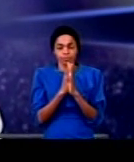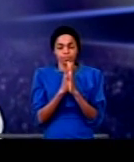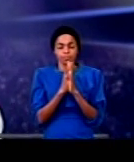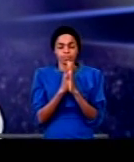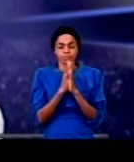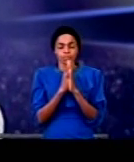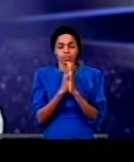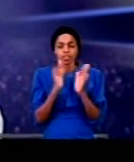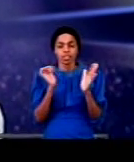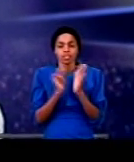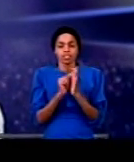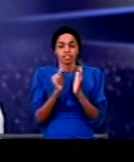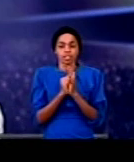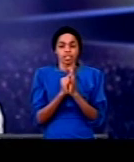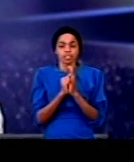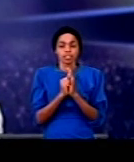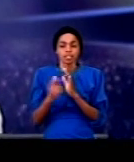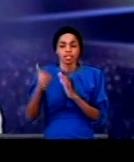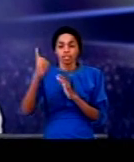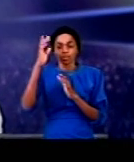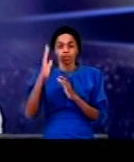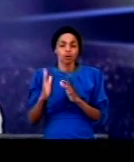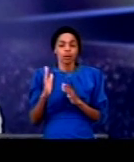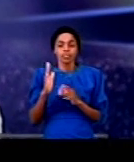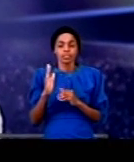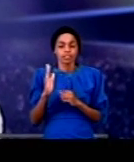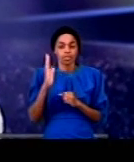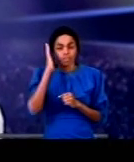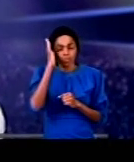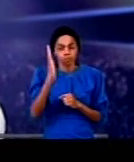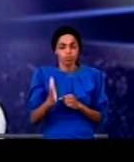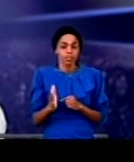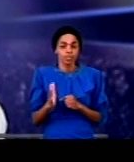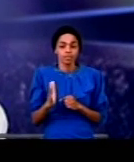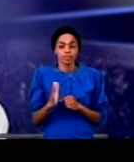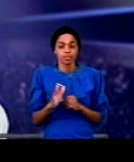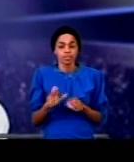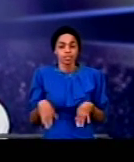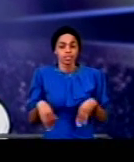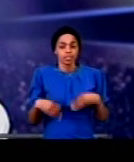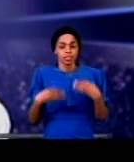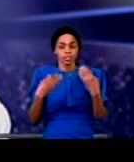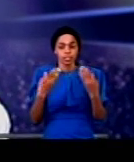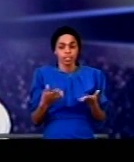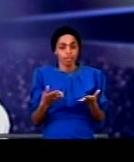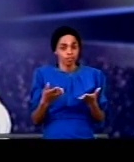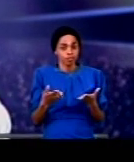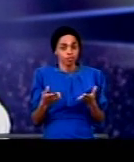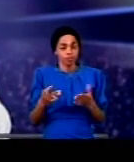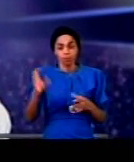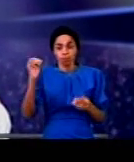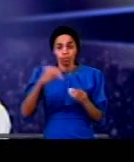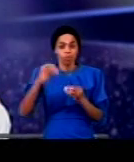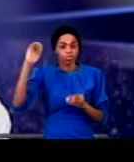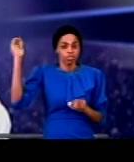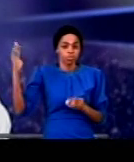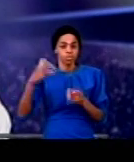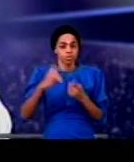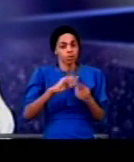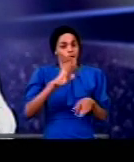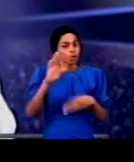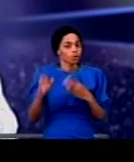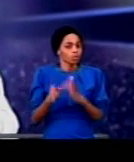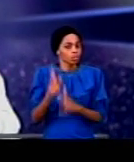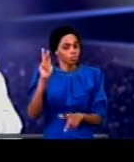faith, those newborn in the faith. They will not give up. They will never lose hope. They will not throw in